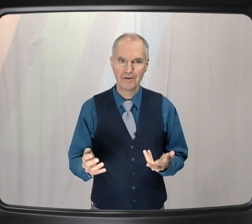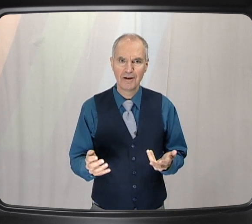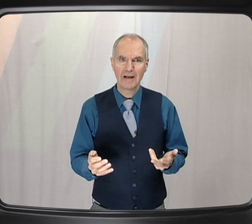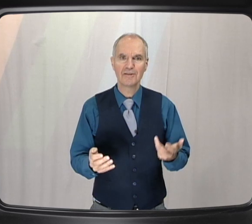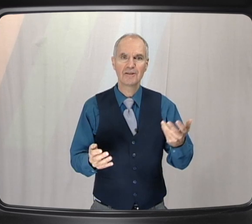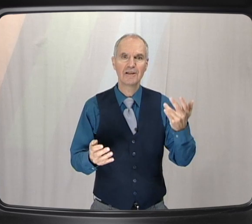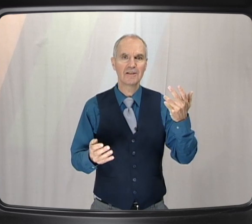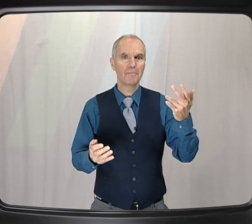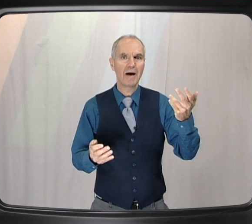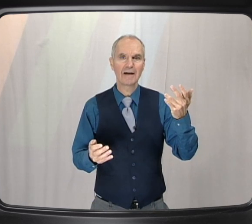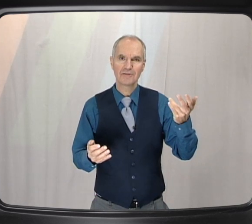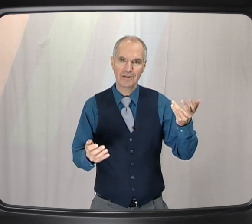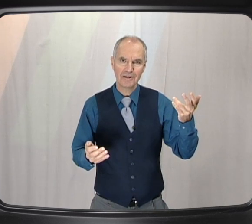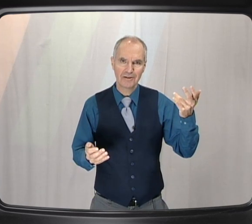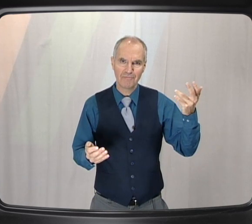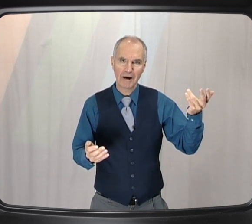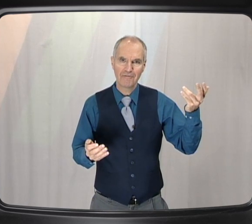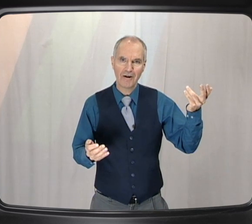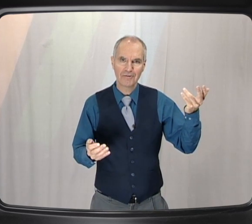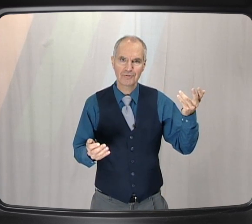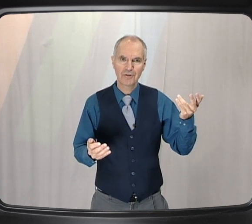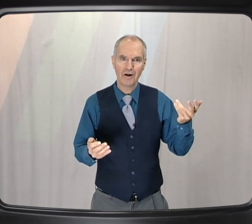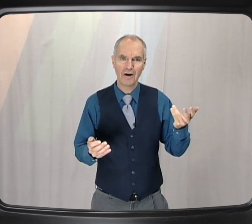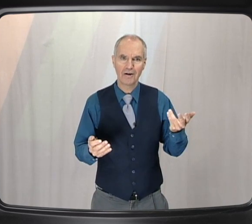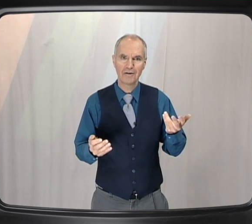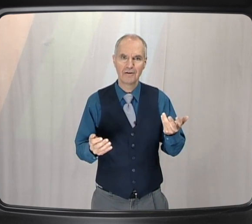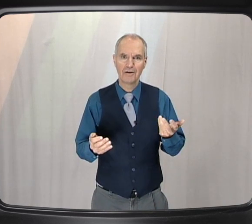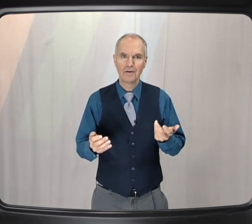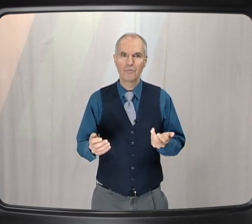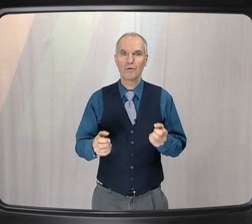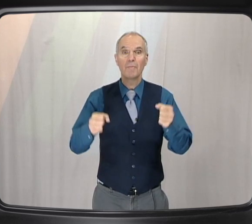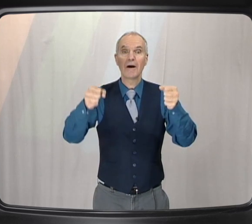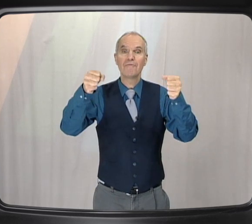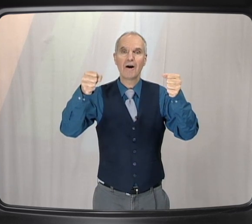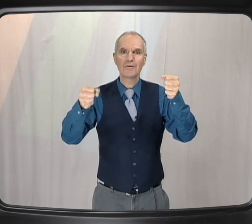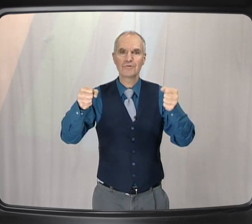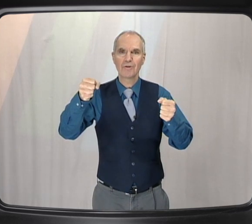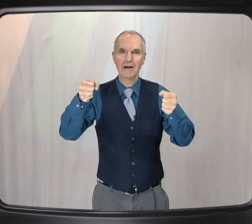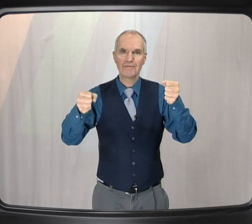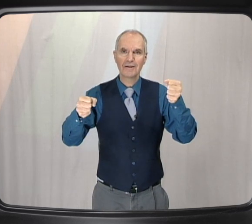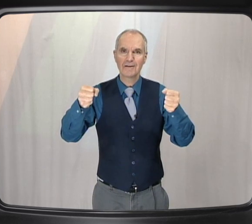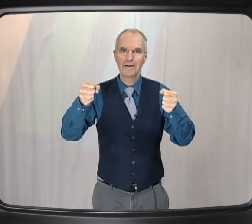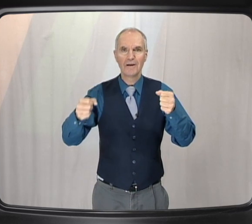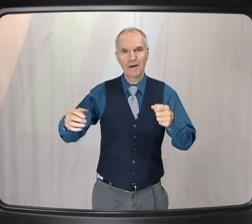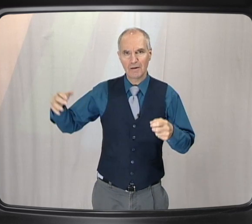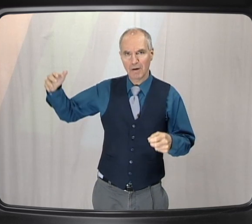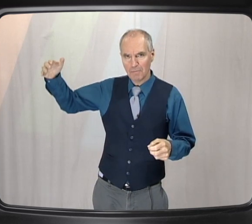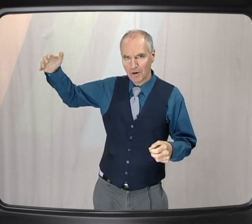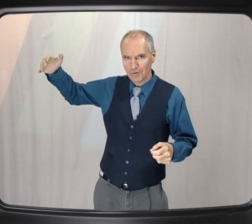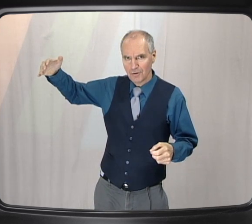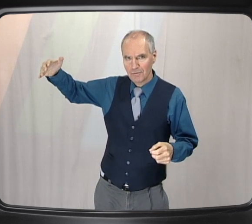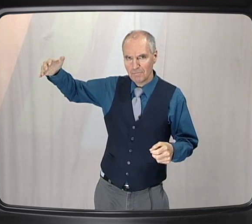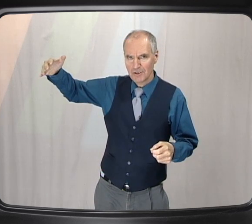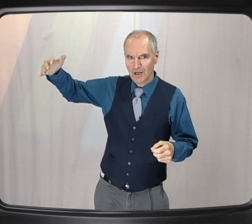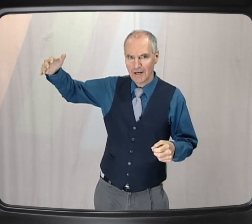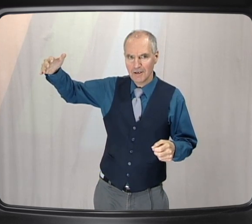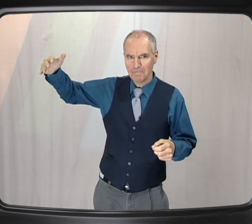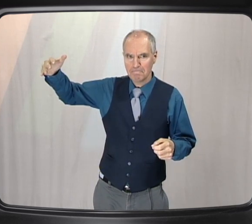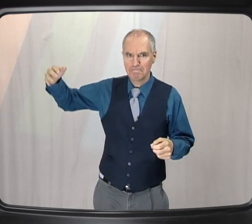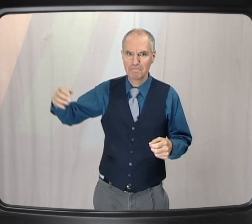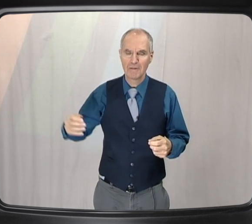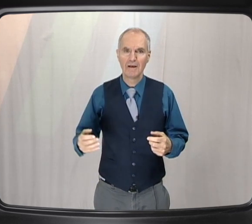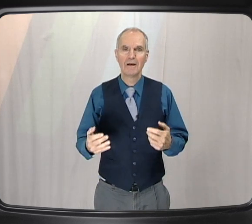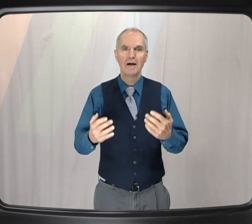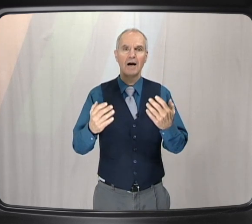Francisco and sitting in the back seat of my father's car, with my father driving and my mother beside